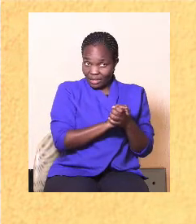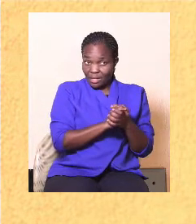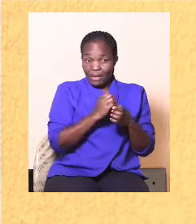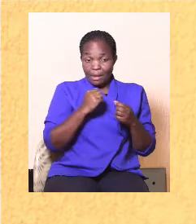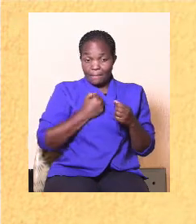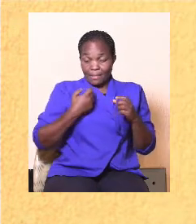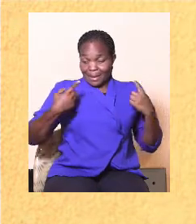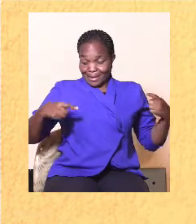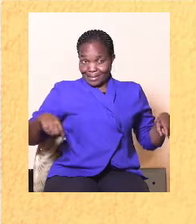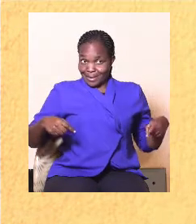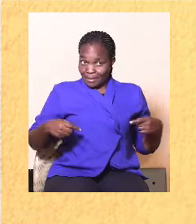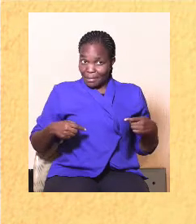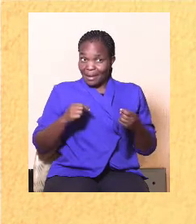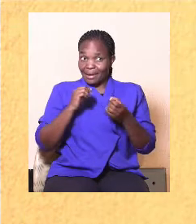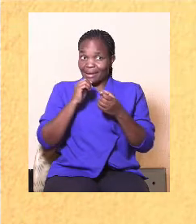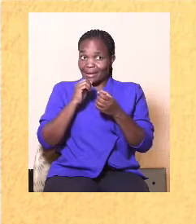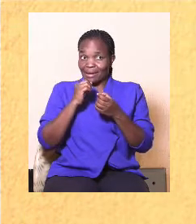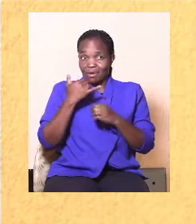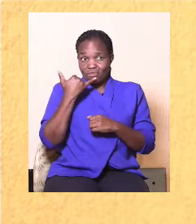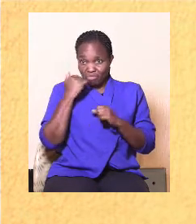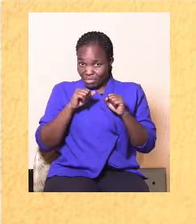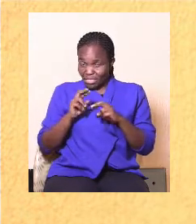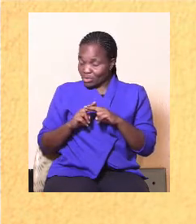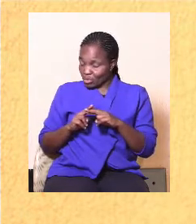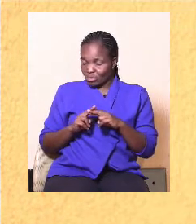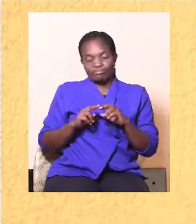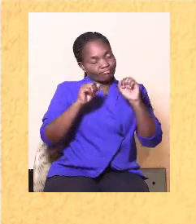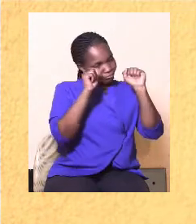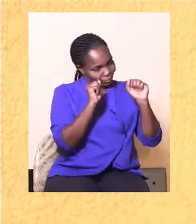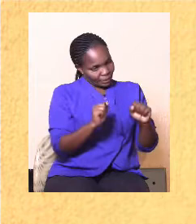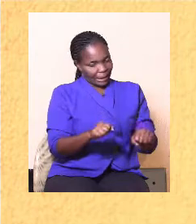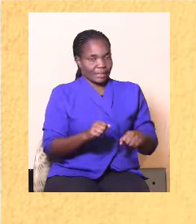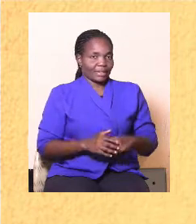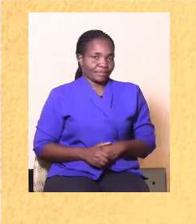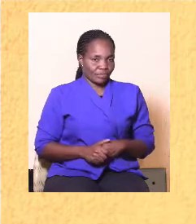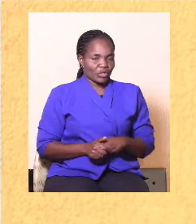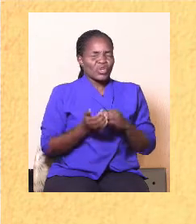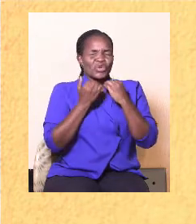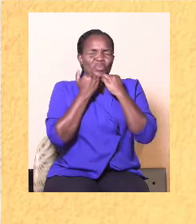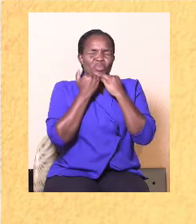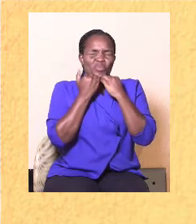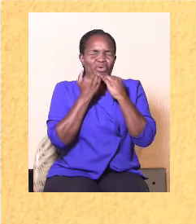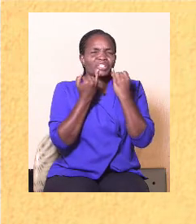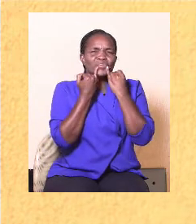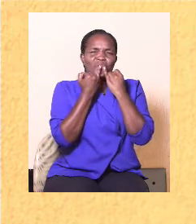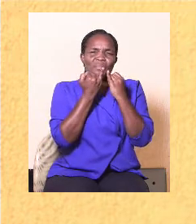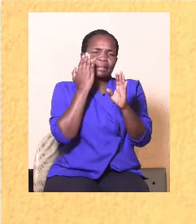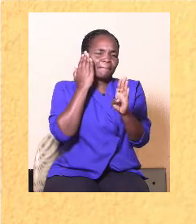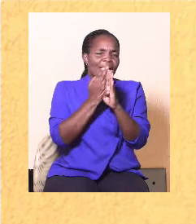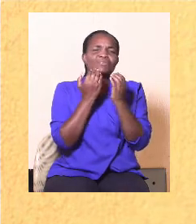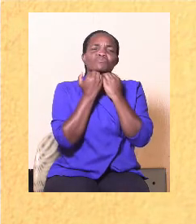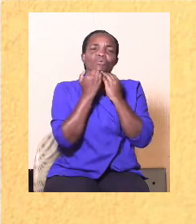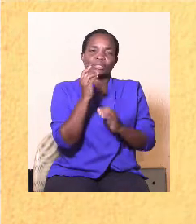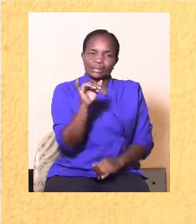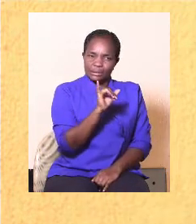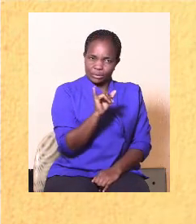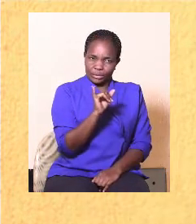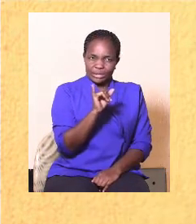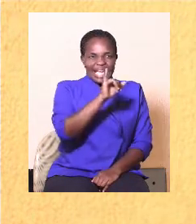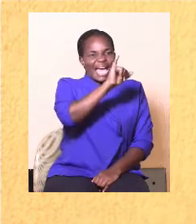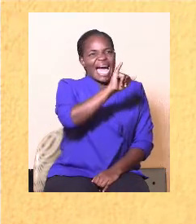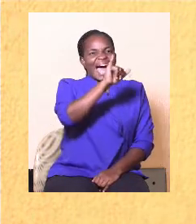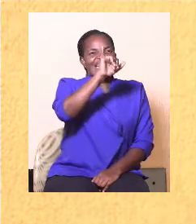and follow the same process. The only thing which matters in this case is your ID number. Because